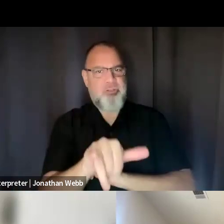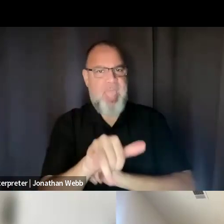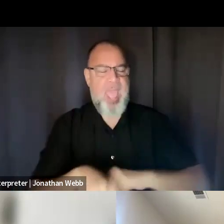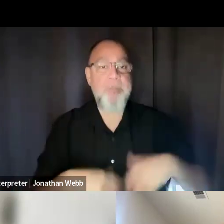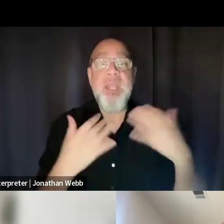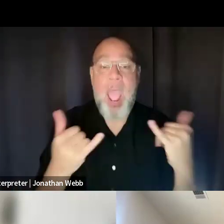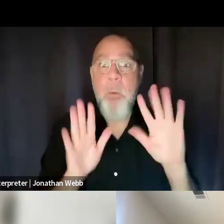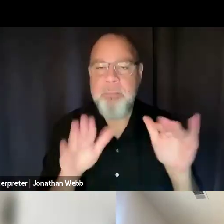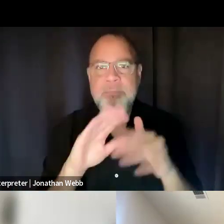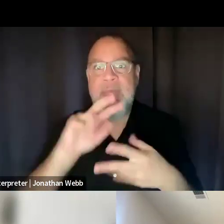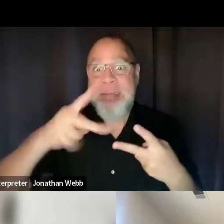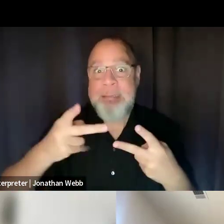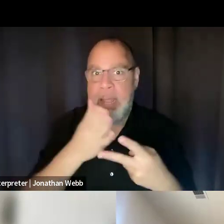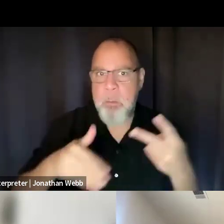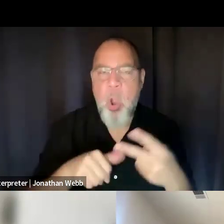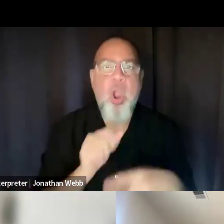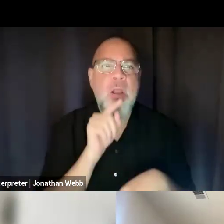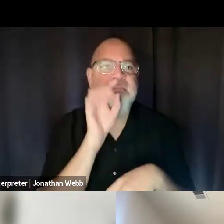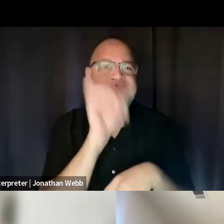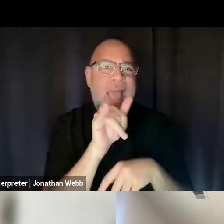really helpful going over the kind of consumer